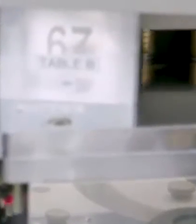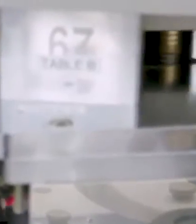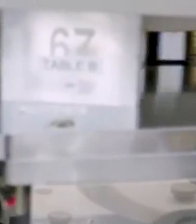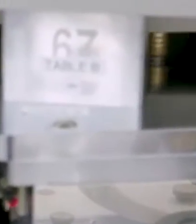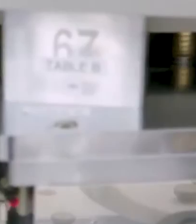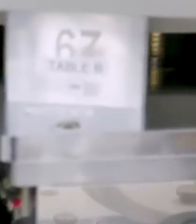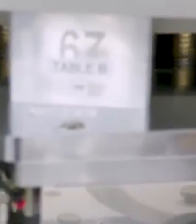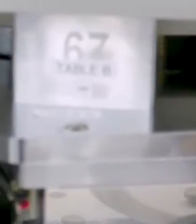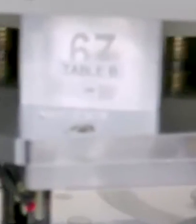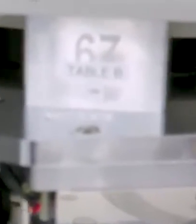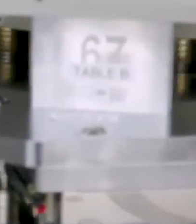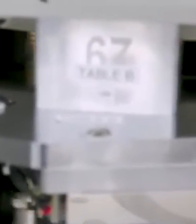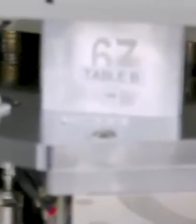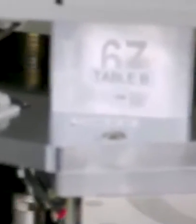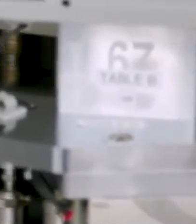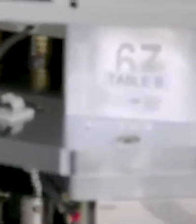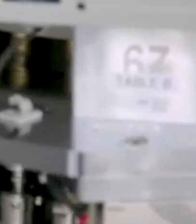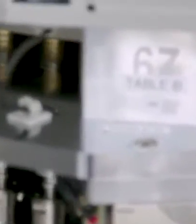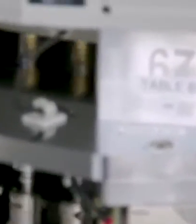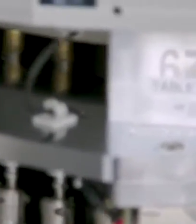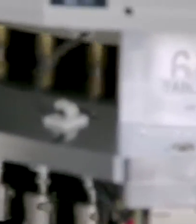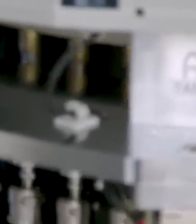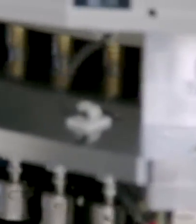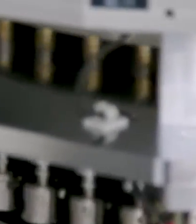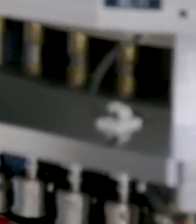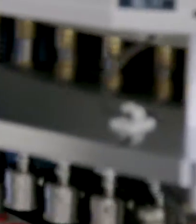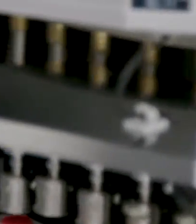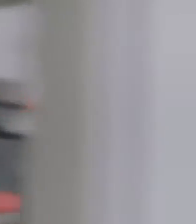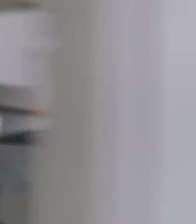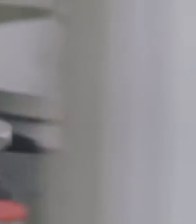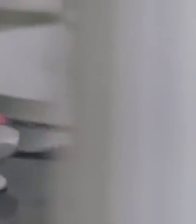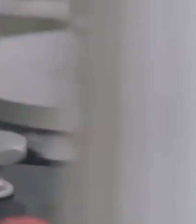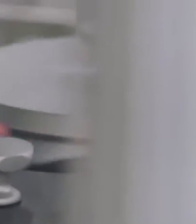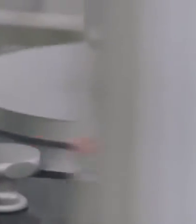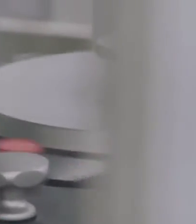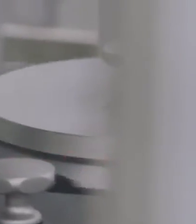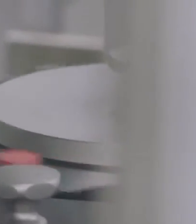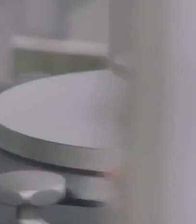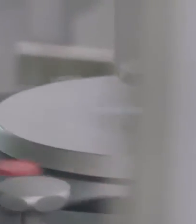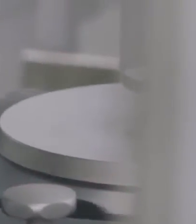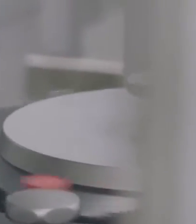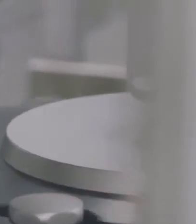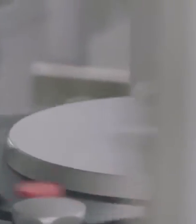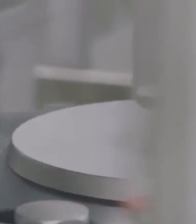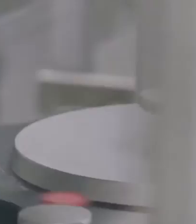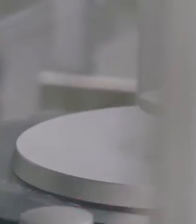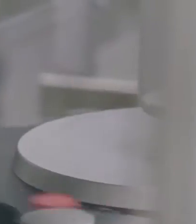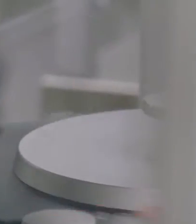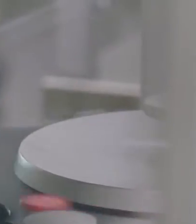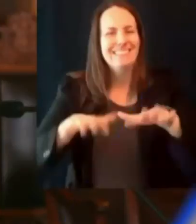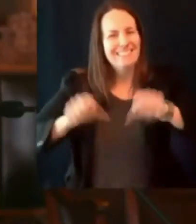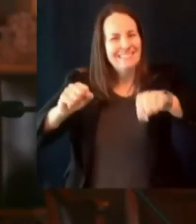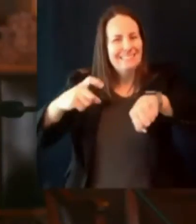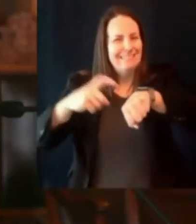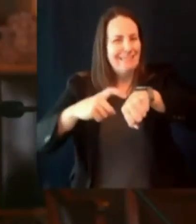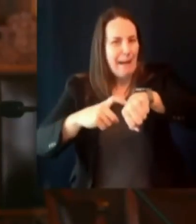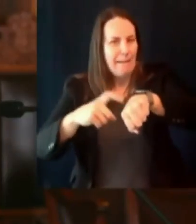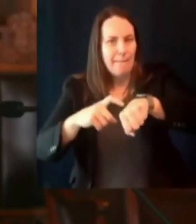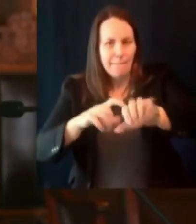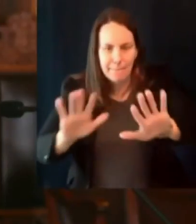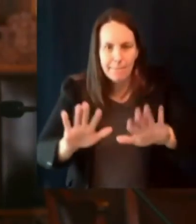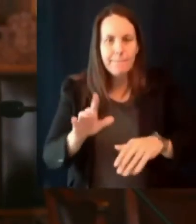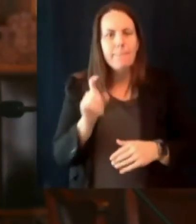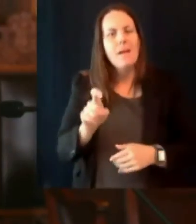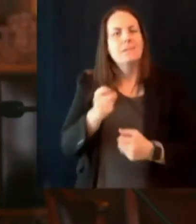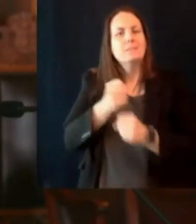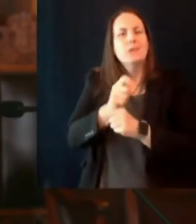to hold and administer the Pfizer and Moderna vaccine. That number now exceeds 1,000. We're doing the work to get